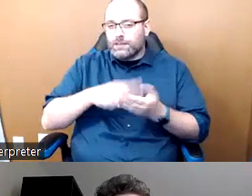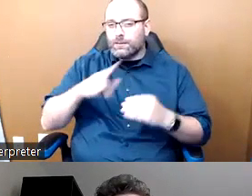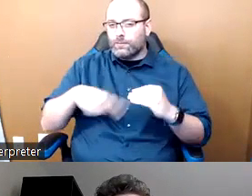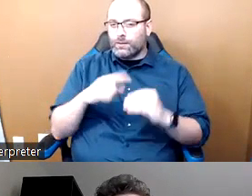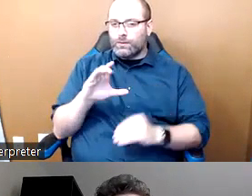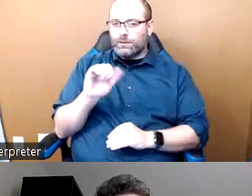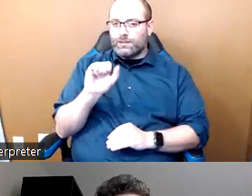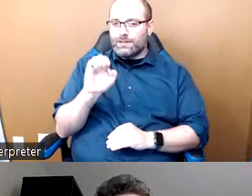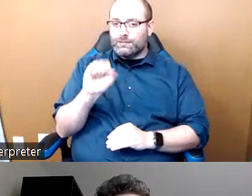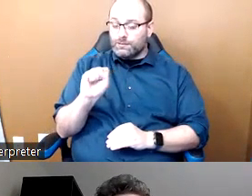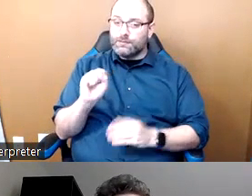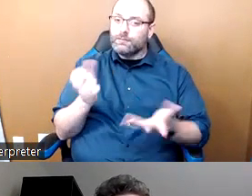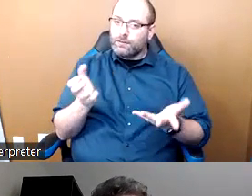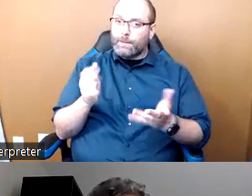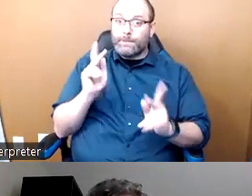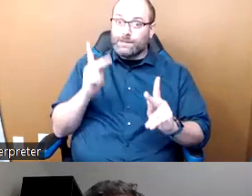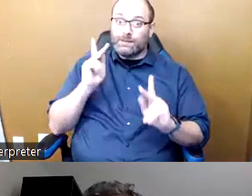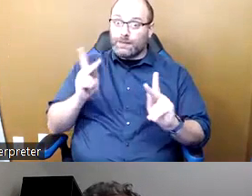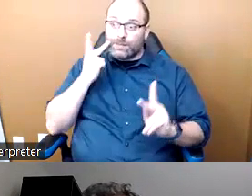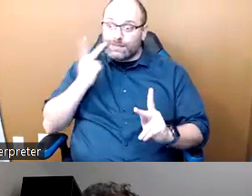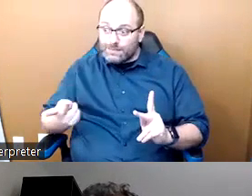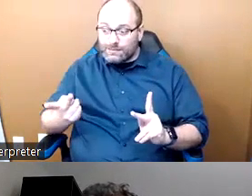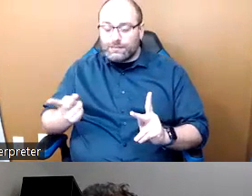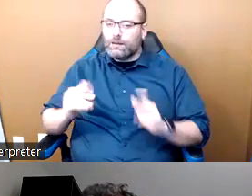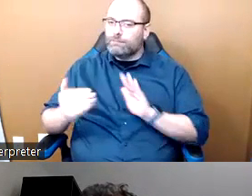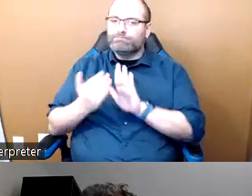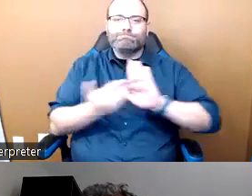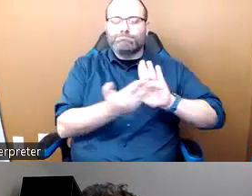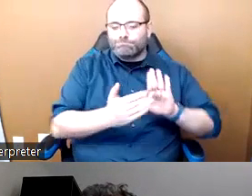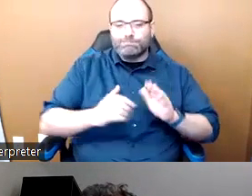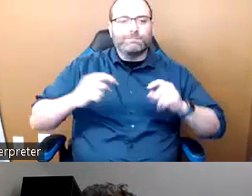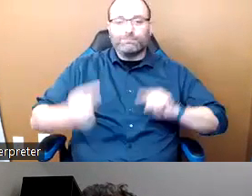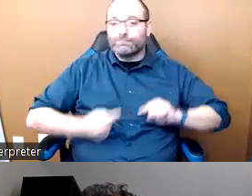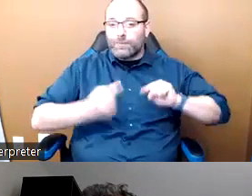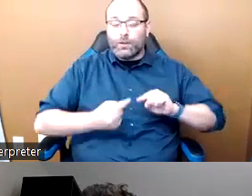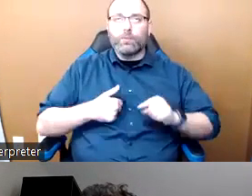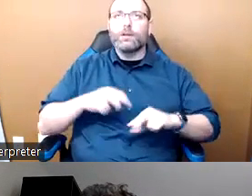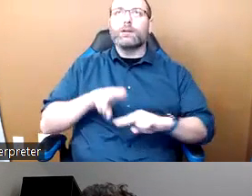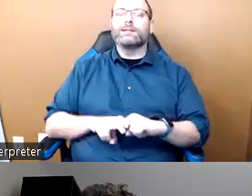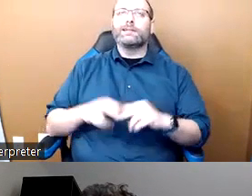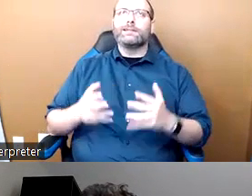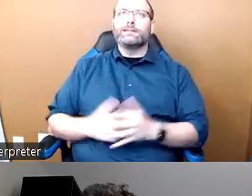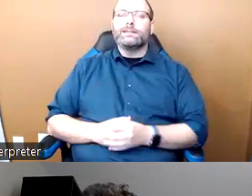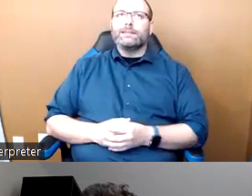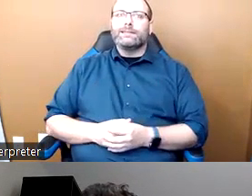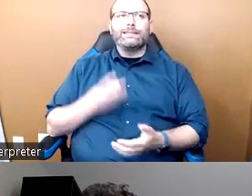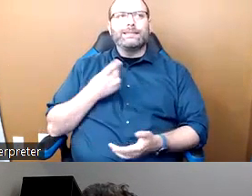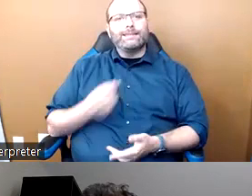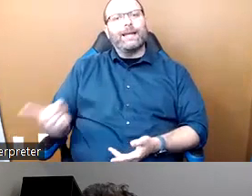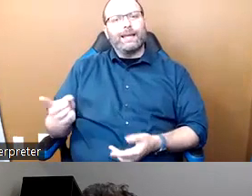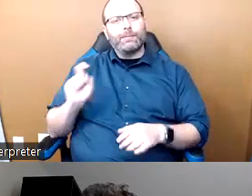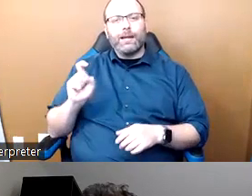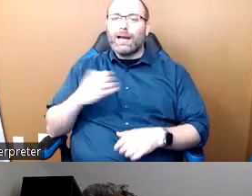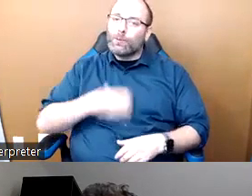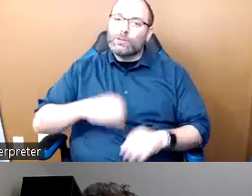Because a lot of folks that I see are facing a lot of difficulties, and oftentimes we just kind of sit in session being like, damn, I wish I could prescribe